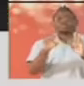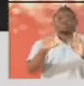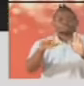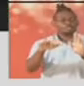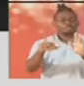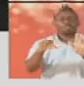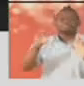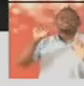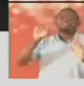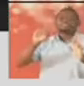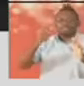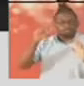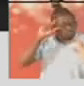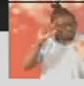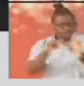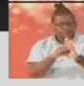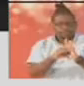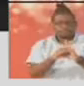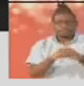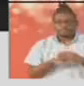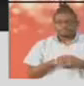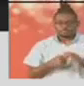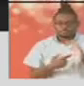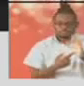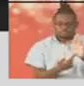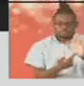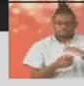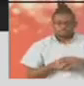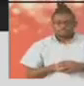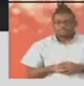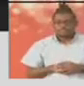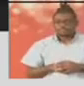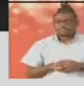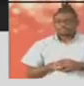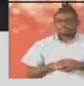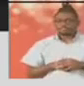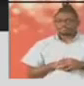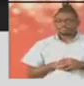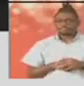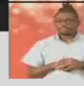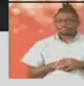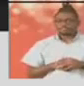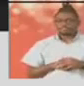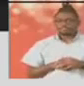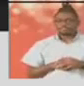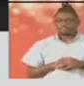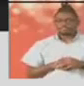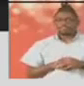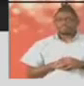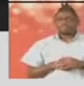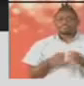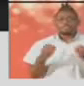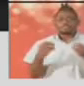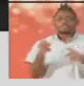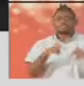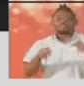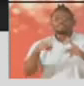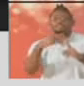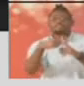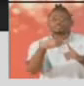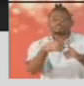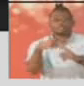slide shows the, please, thank you, remove the ticker. The second slide shows the epidemic curve, that epidemic